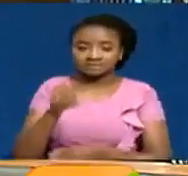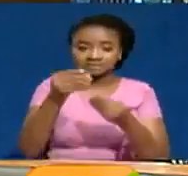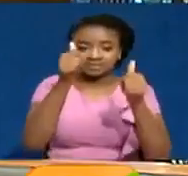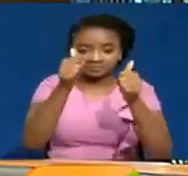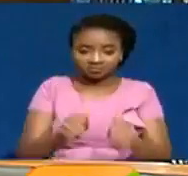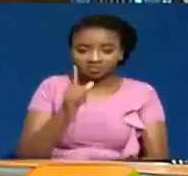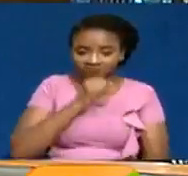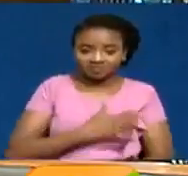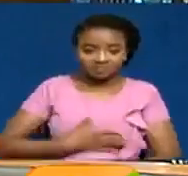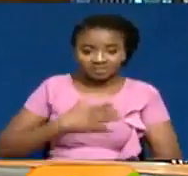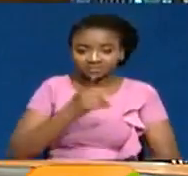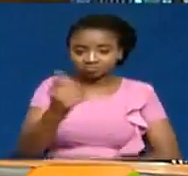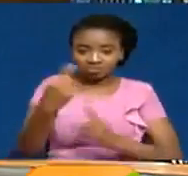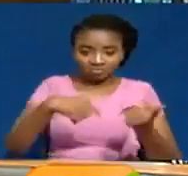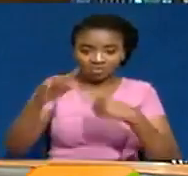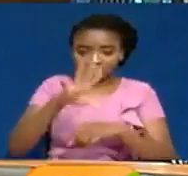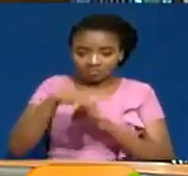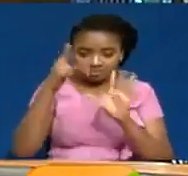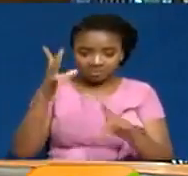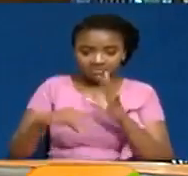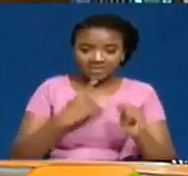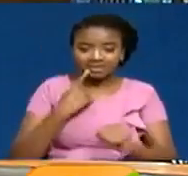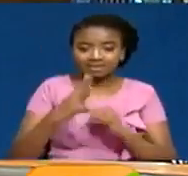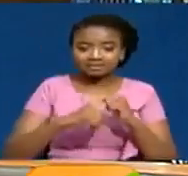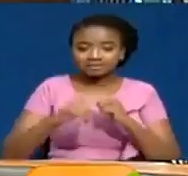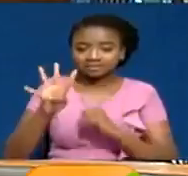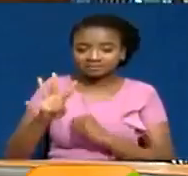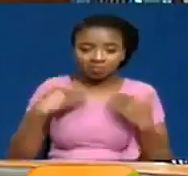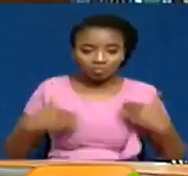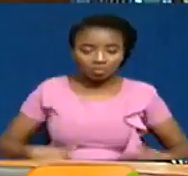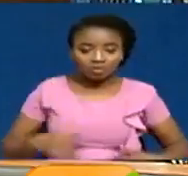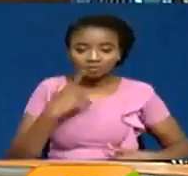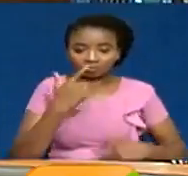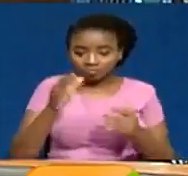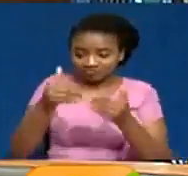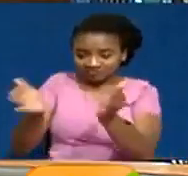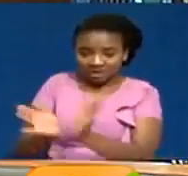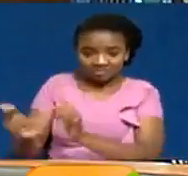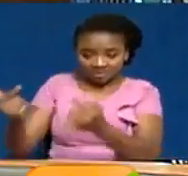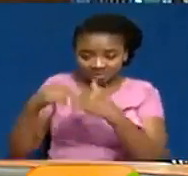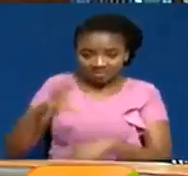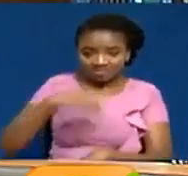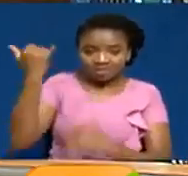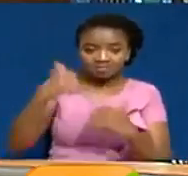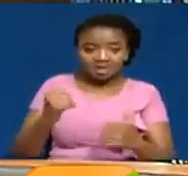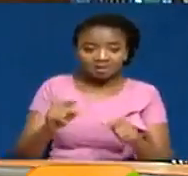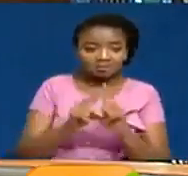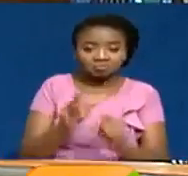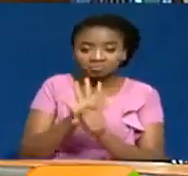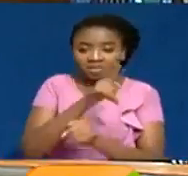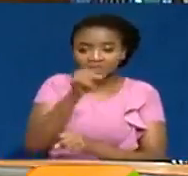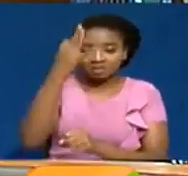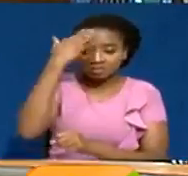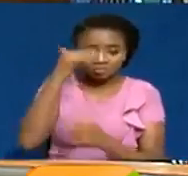Kenyans to collect 164 unclaimed bodies lying at the City Mortuary within 7 days, failure to